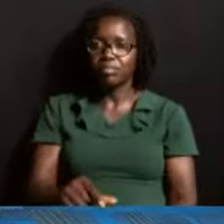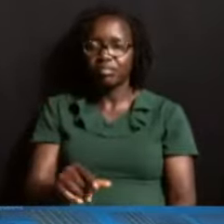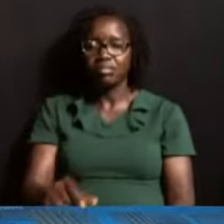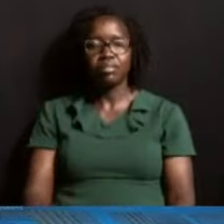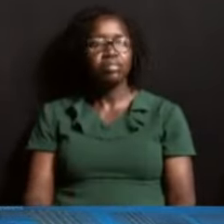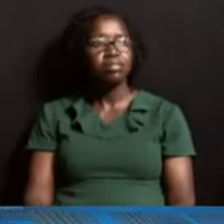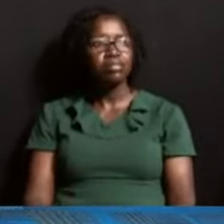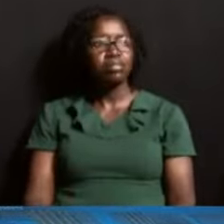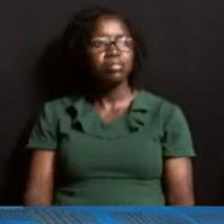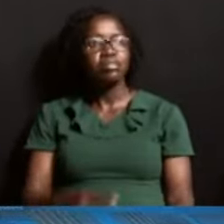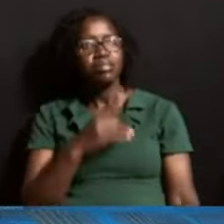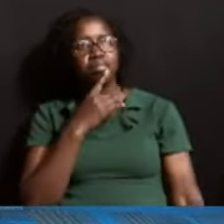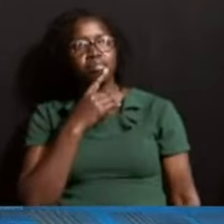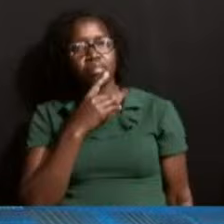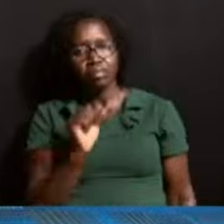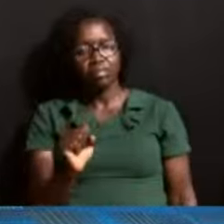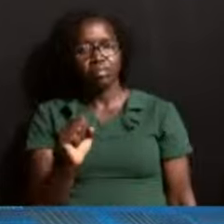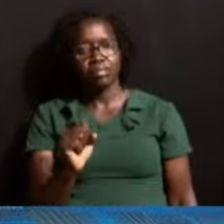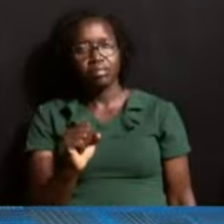So,